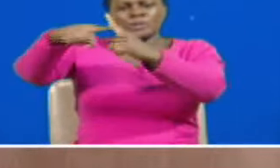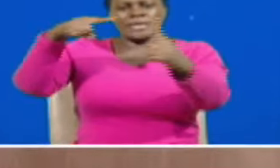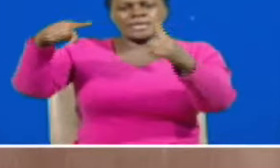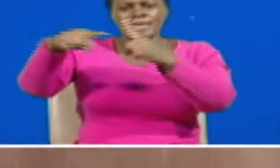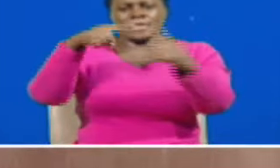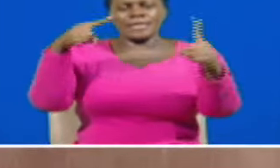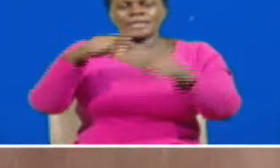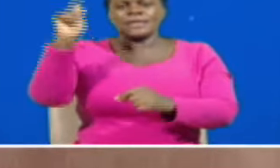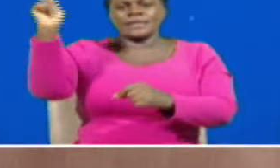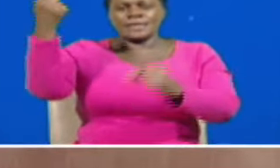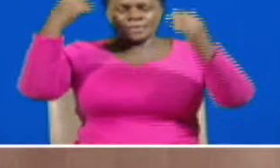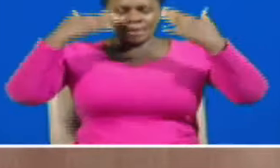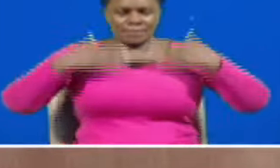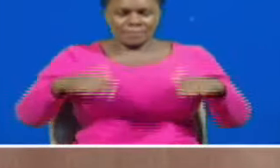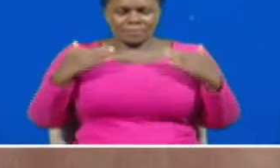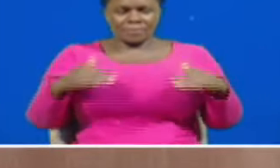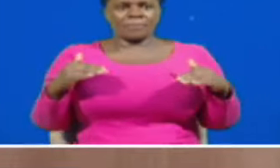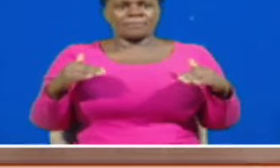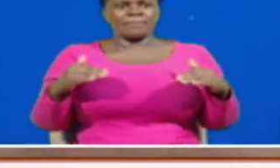maim Kenyans.